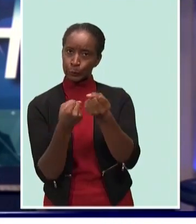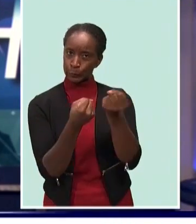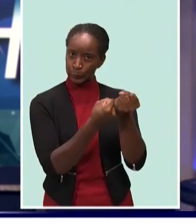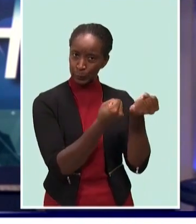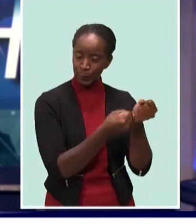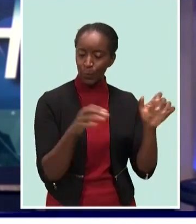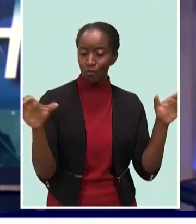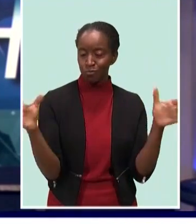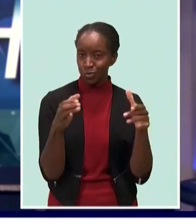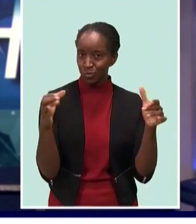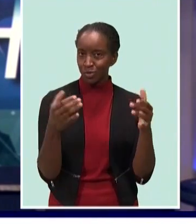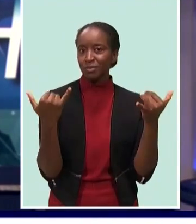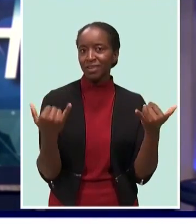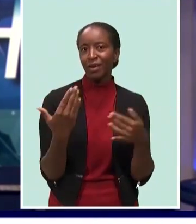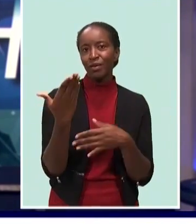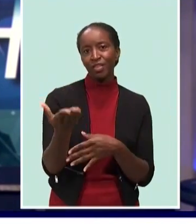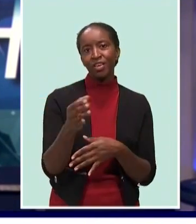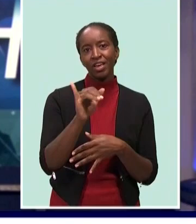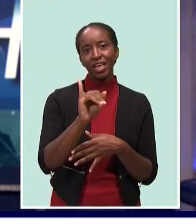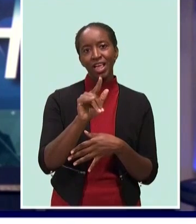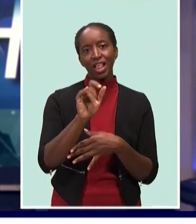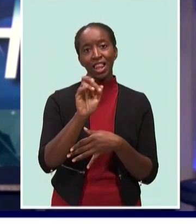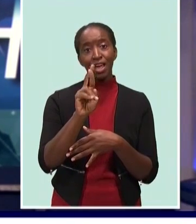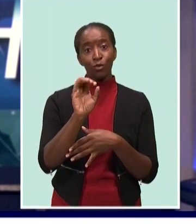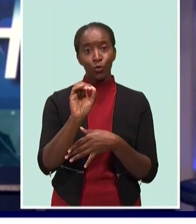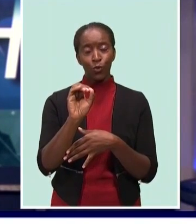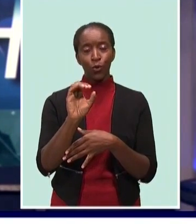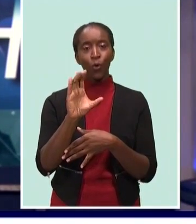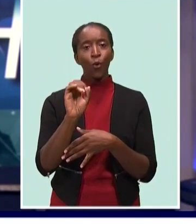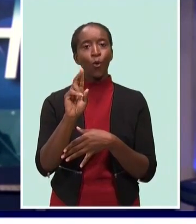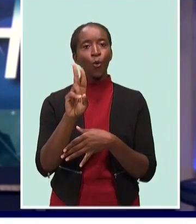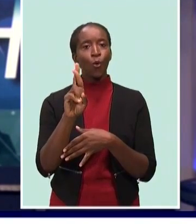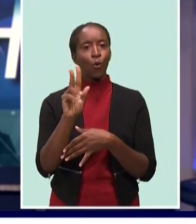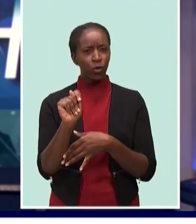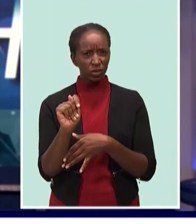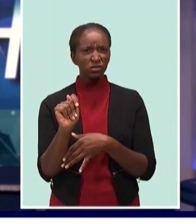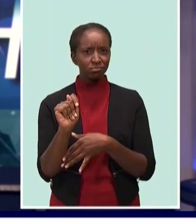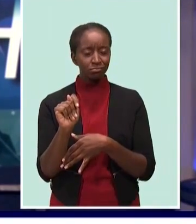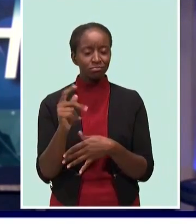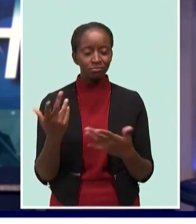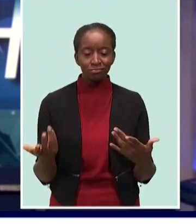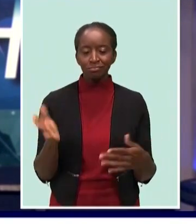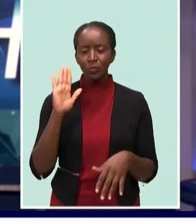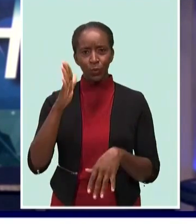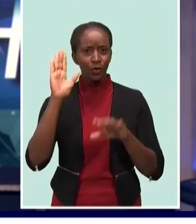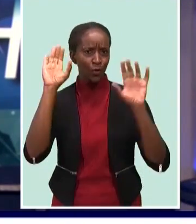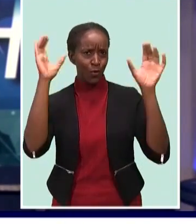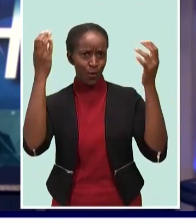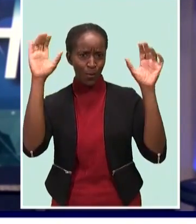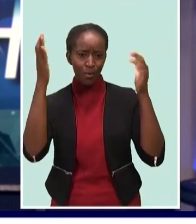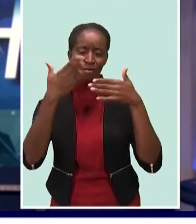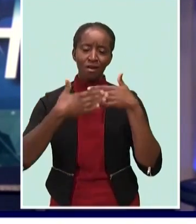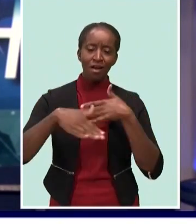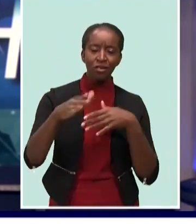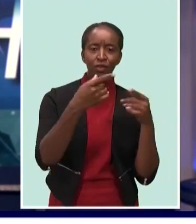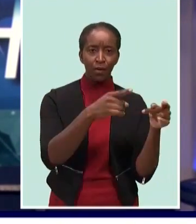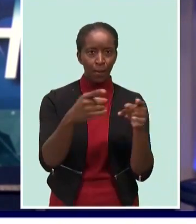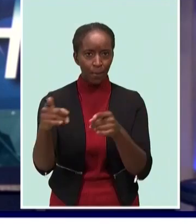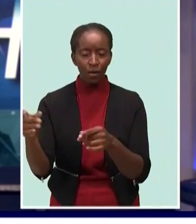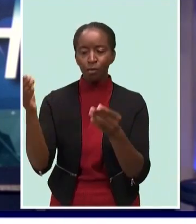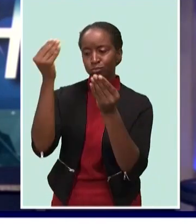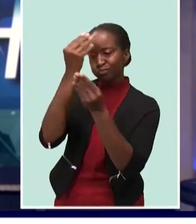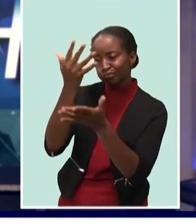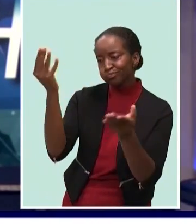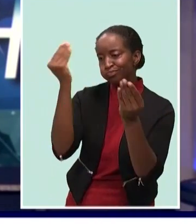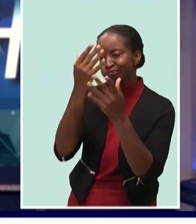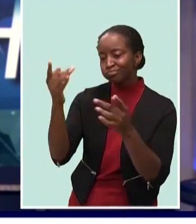where stakeholders of the festival look forward to most of the major announcements for the season. Now, our Ryan Broom joins us live